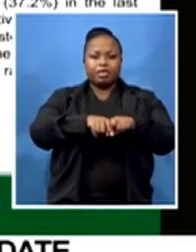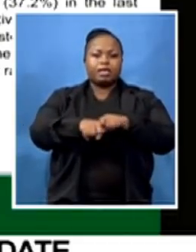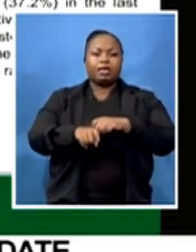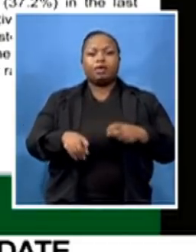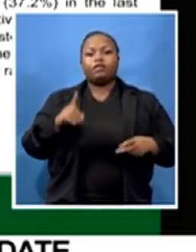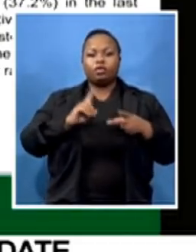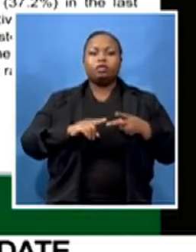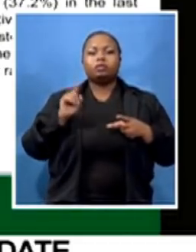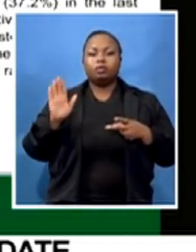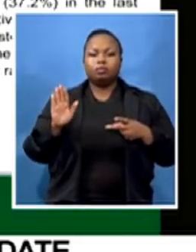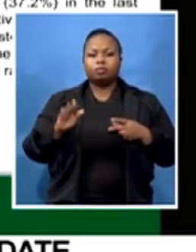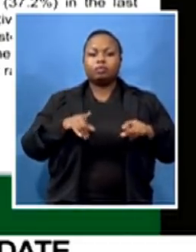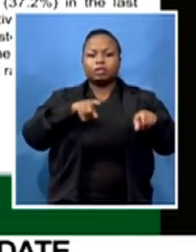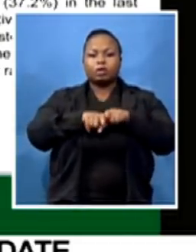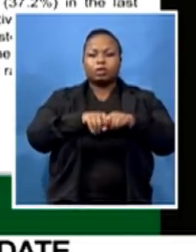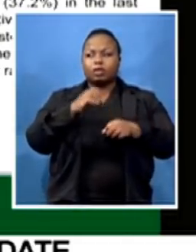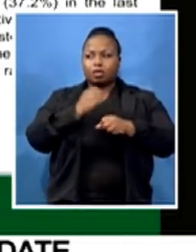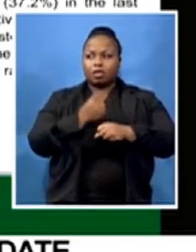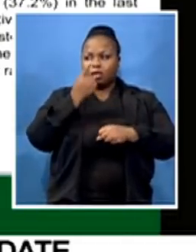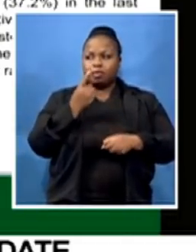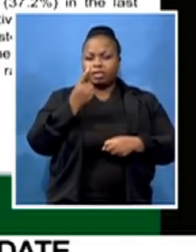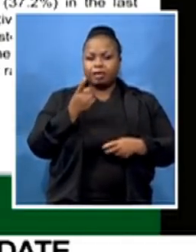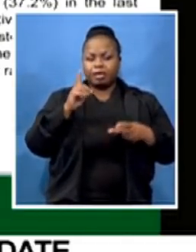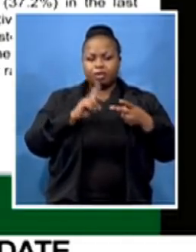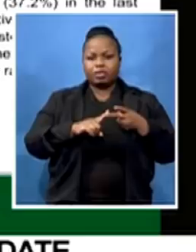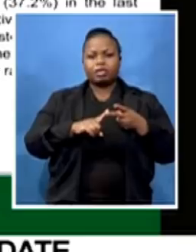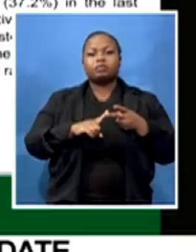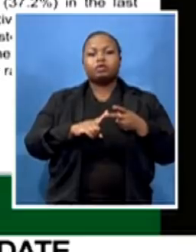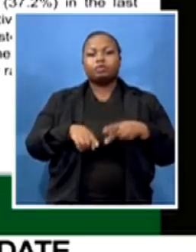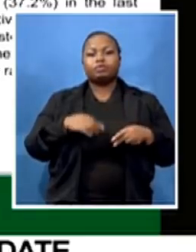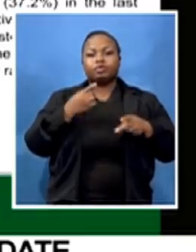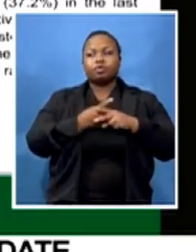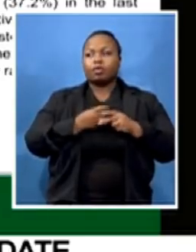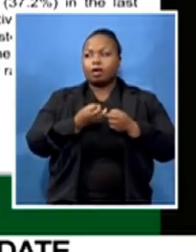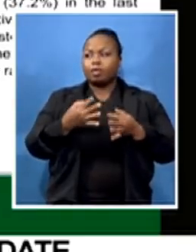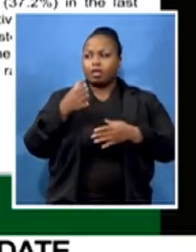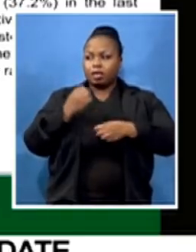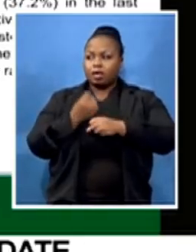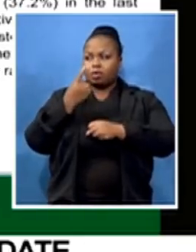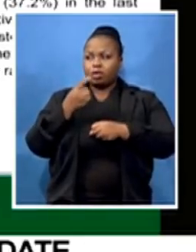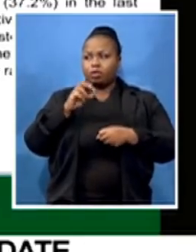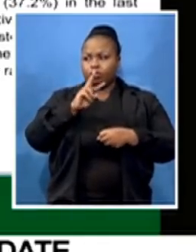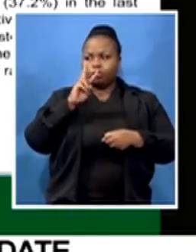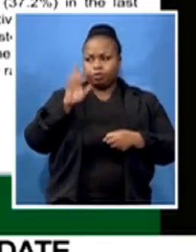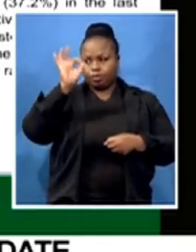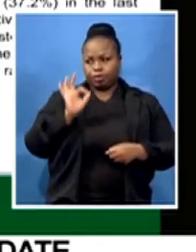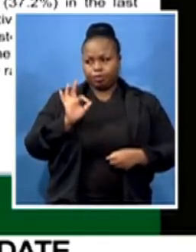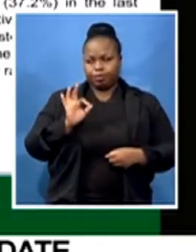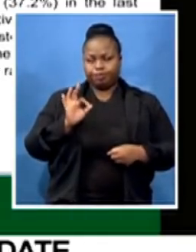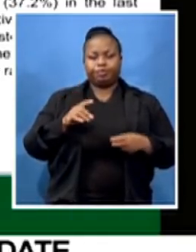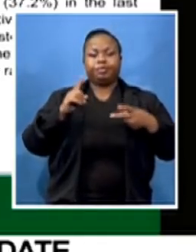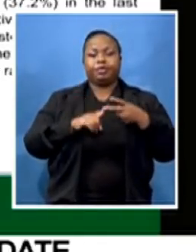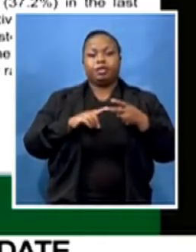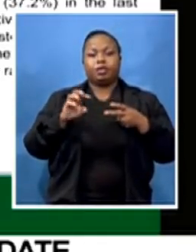is 33% of the tests. 22% were in Western Cape, and that was in Natal